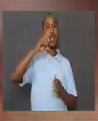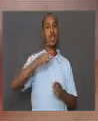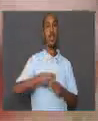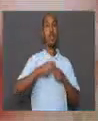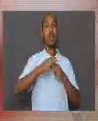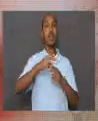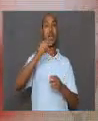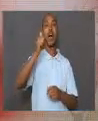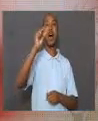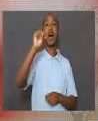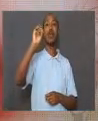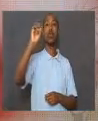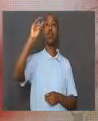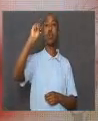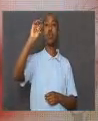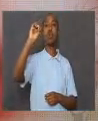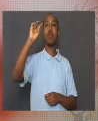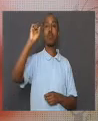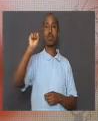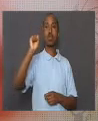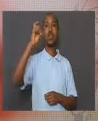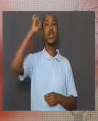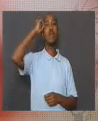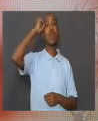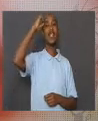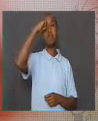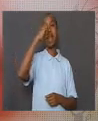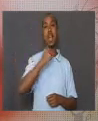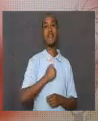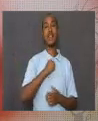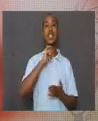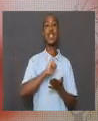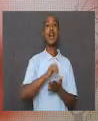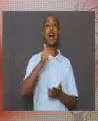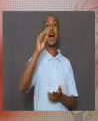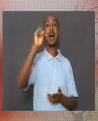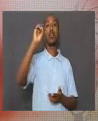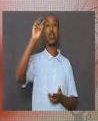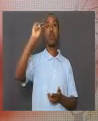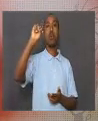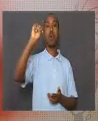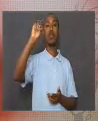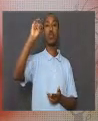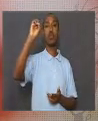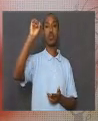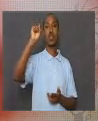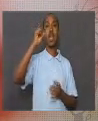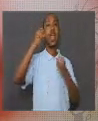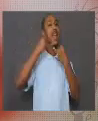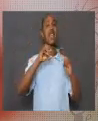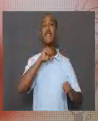atomos. It was Democritus's belief that atomos were indivisible